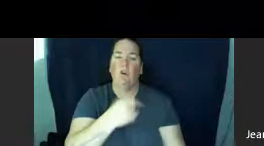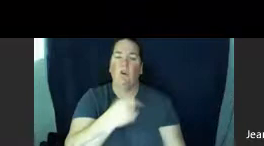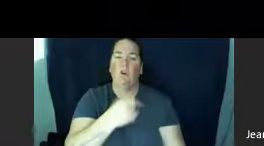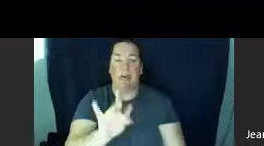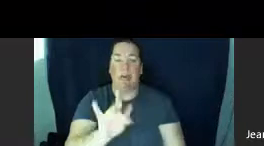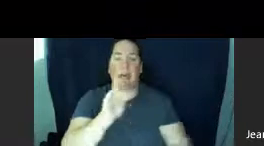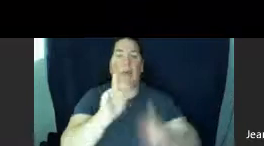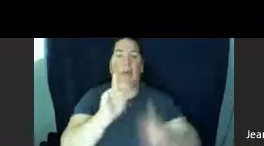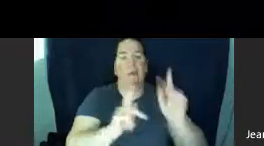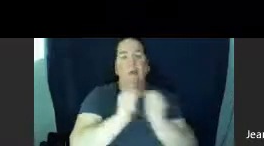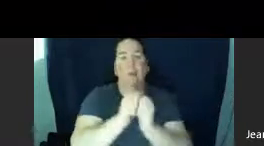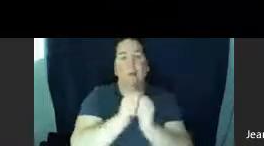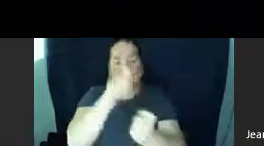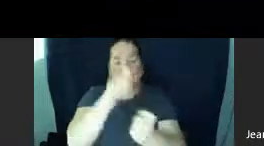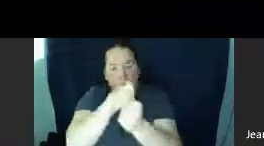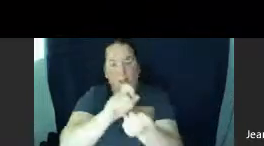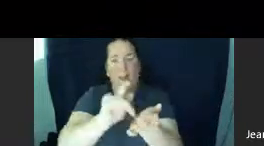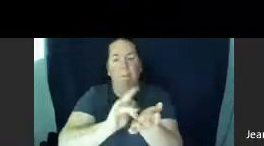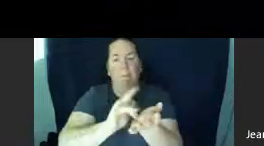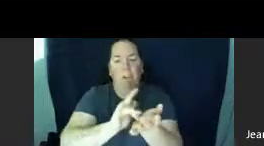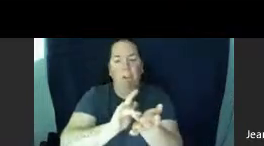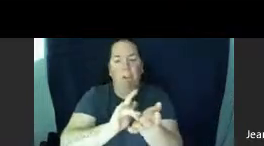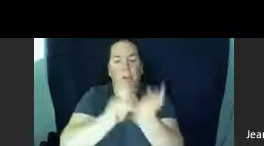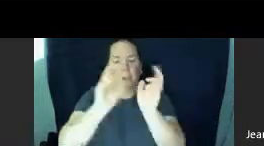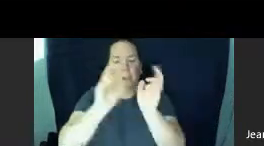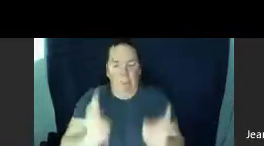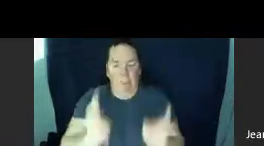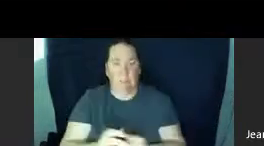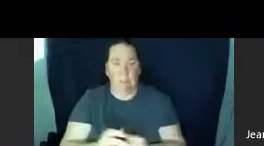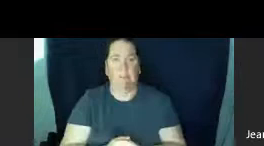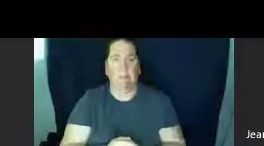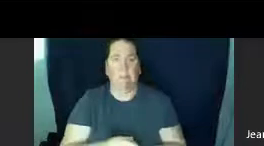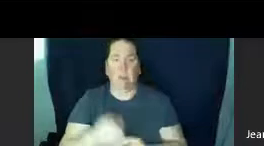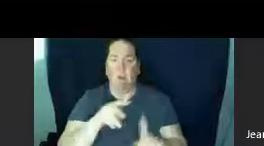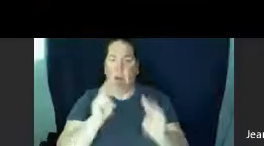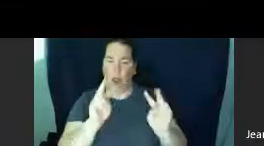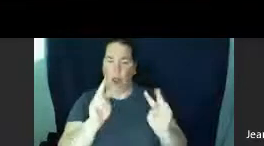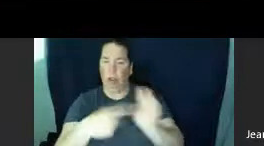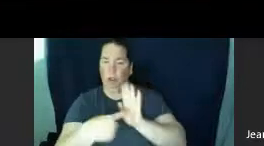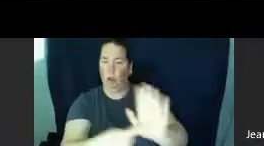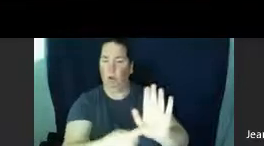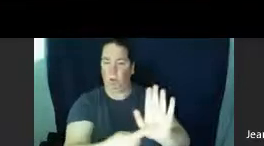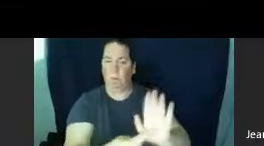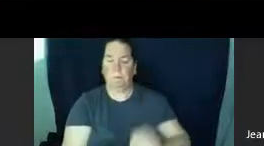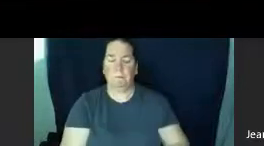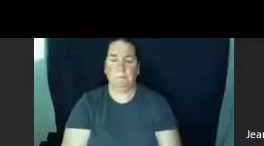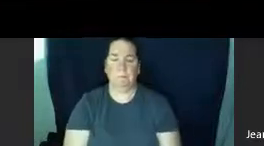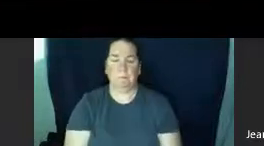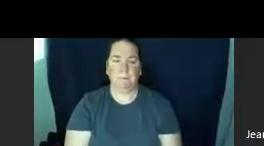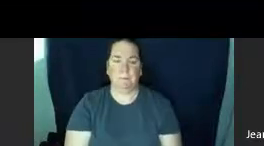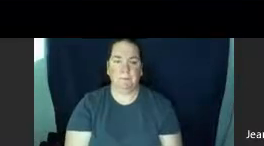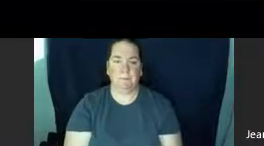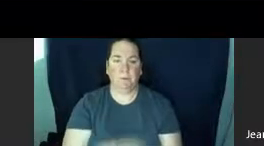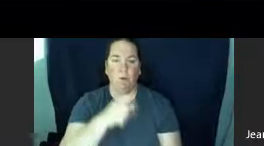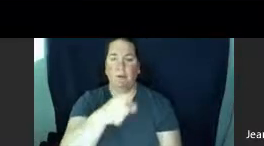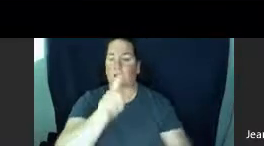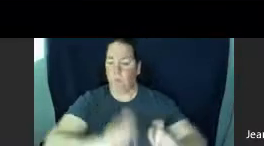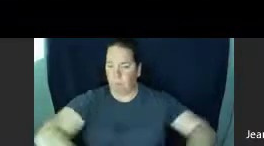Medical Conditions. So I just want to take a moment to explore that. It'll take you to this page